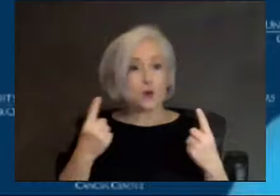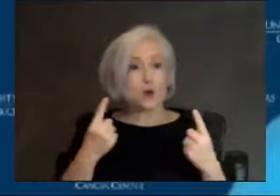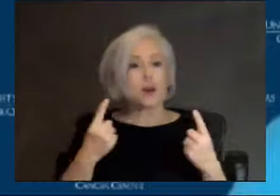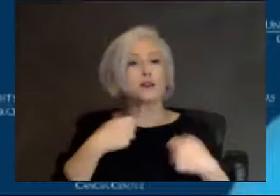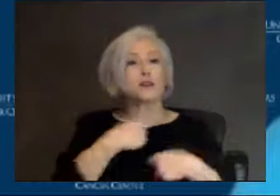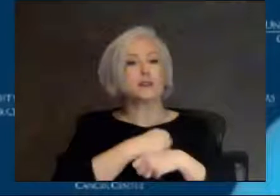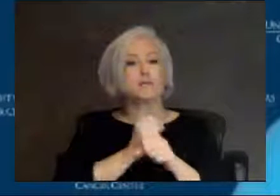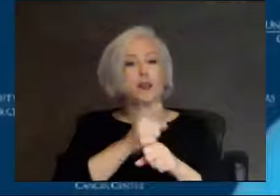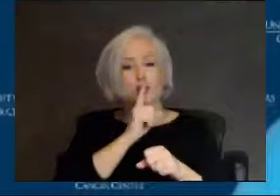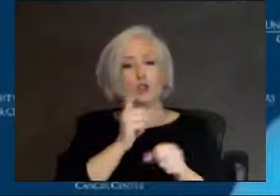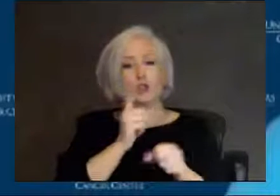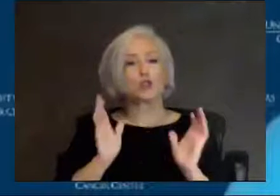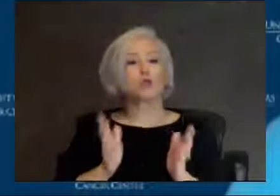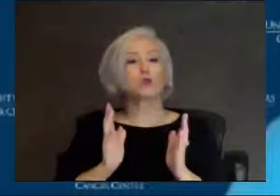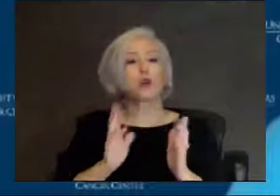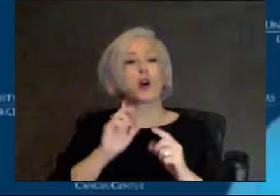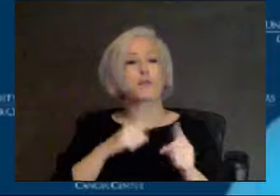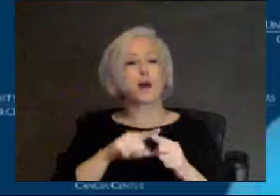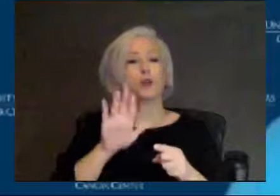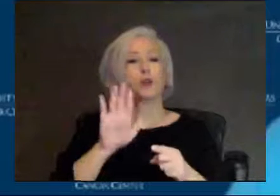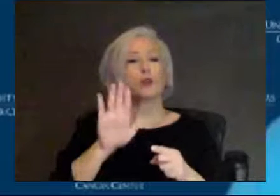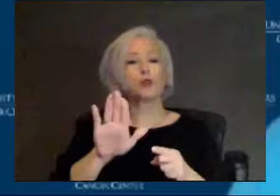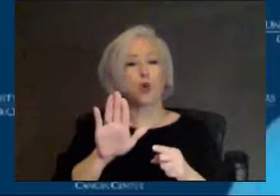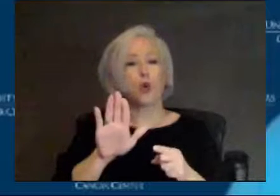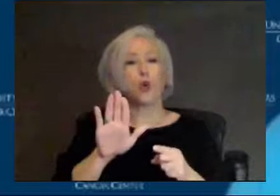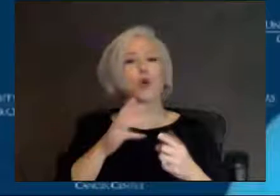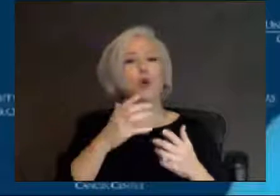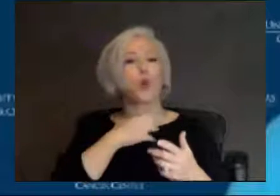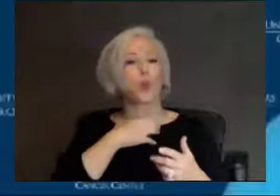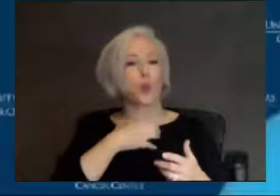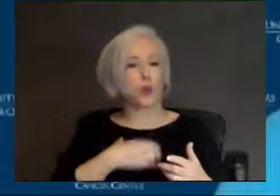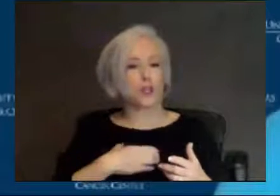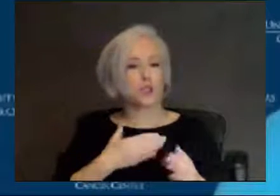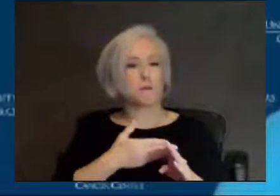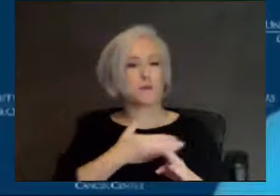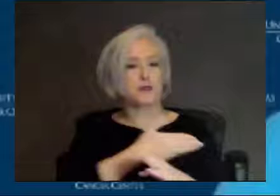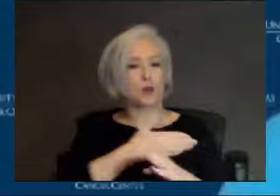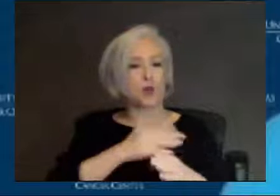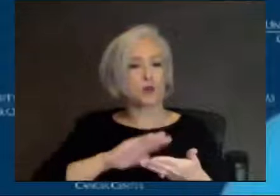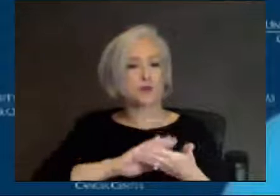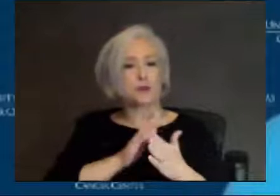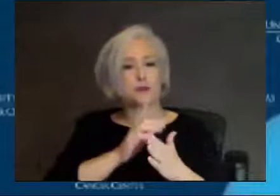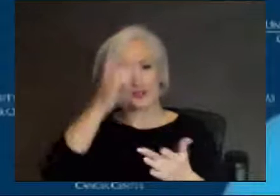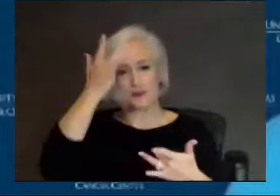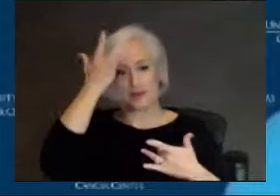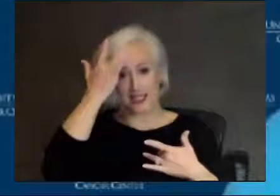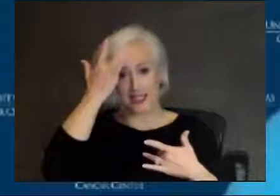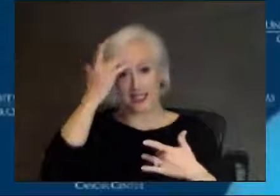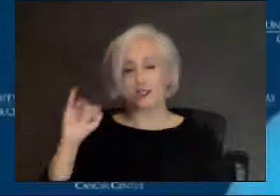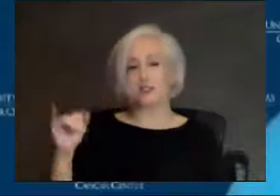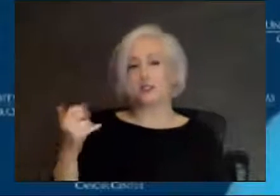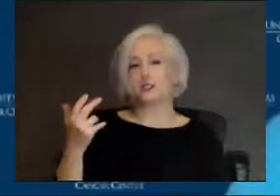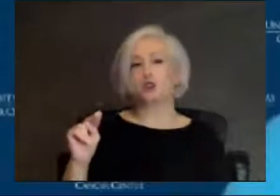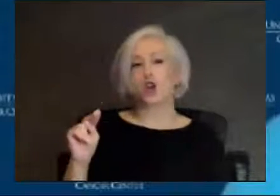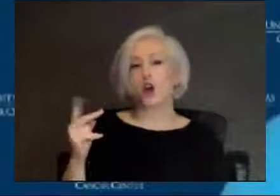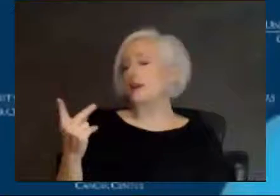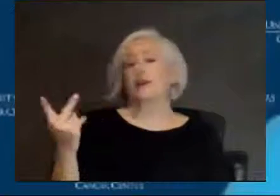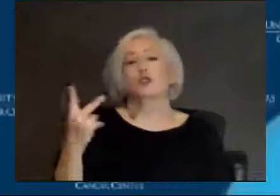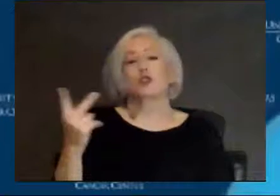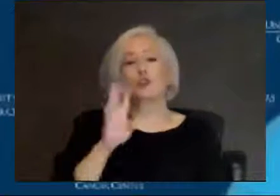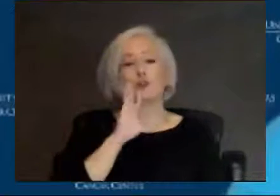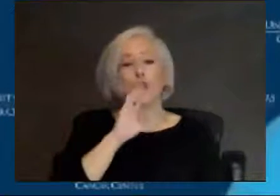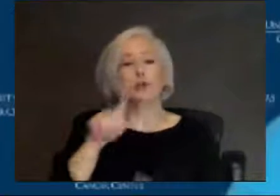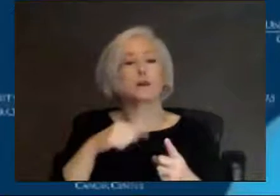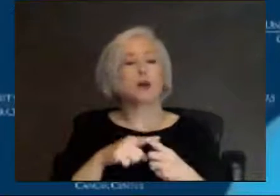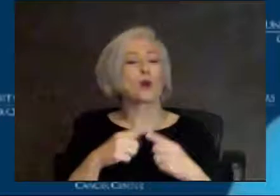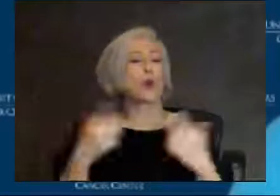your wishes before anyone's sick. John and I talked about what our wishes were,